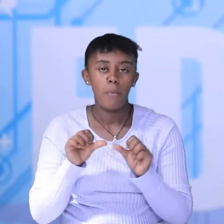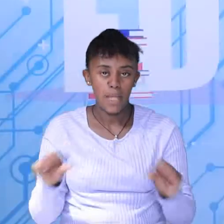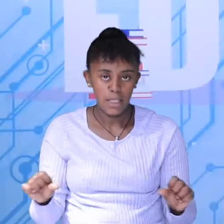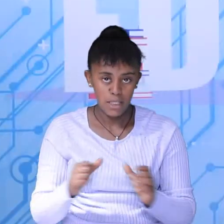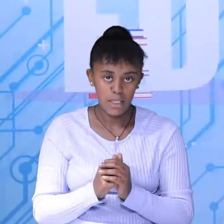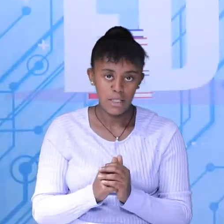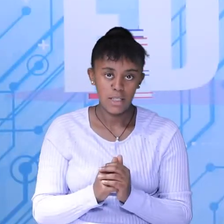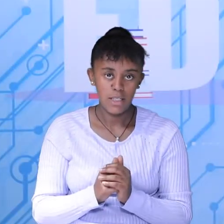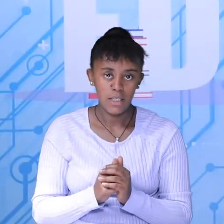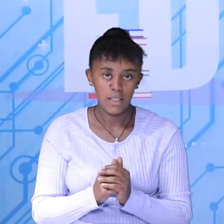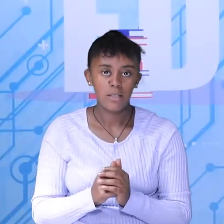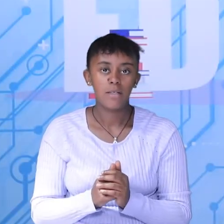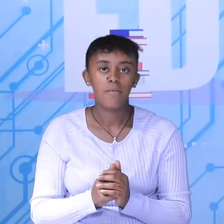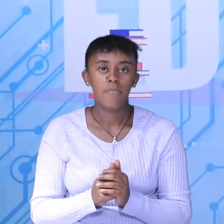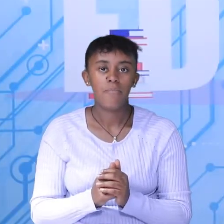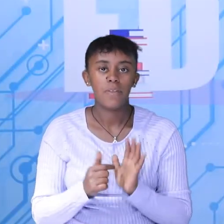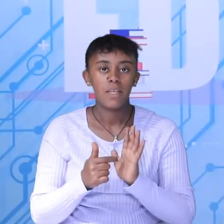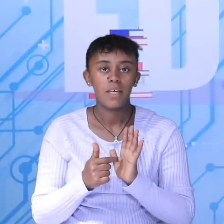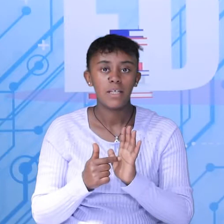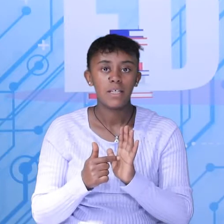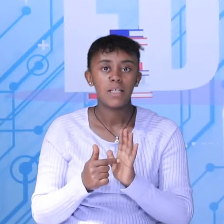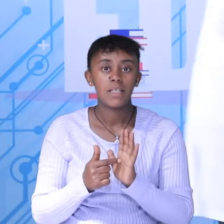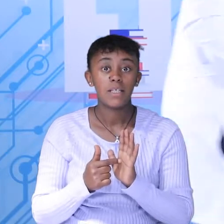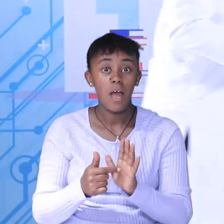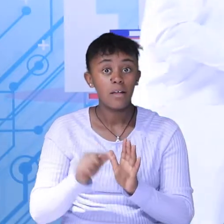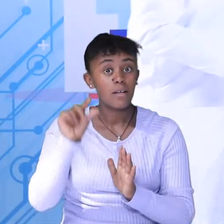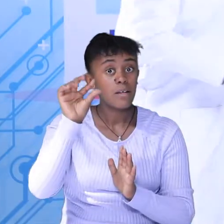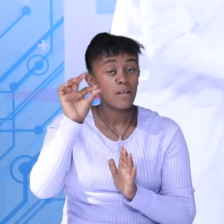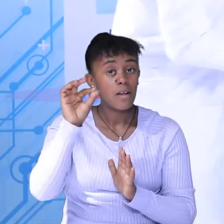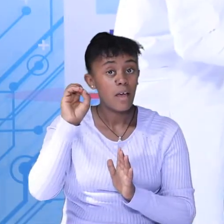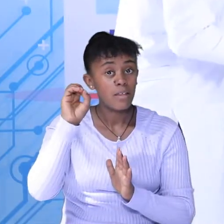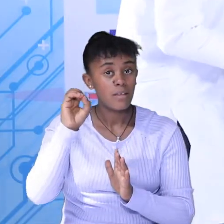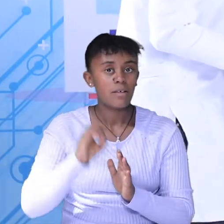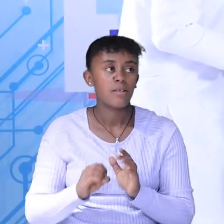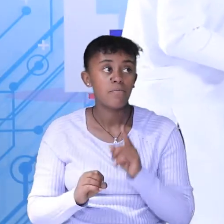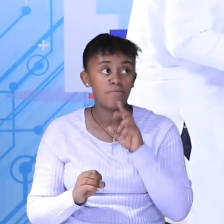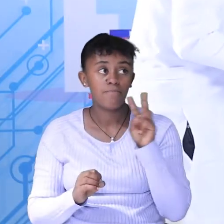sine what? Sine 90. In this case, the